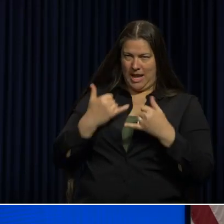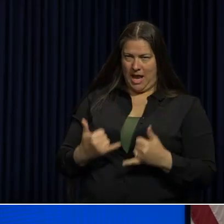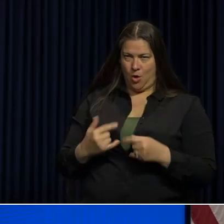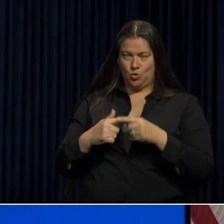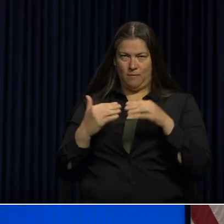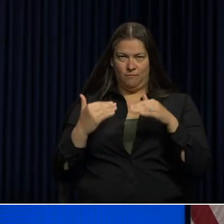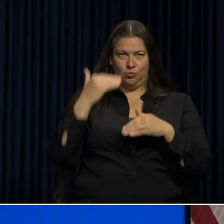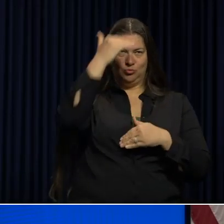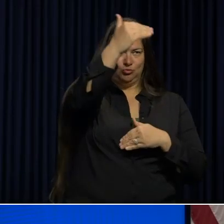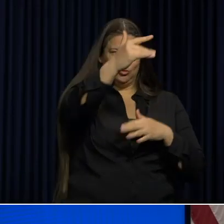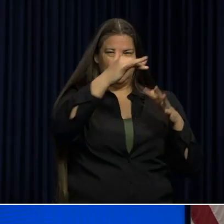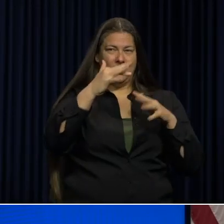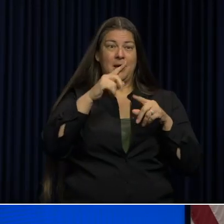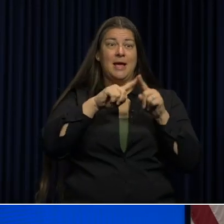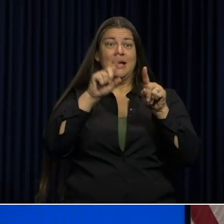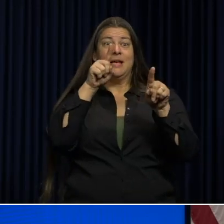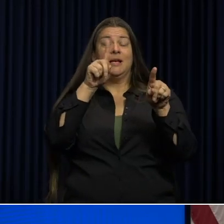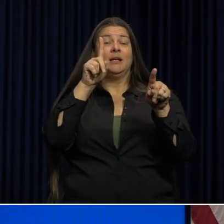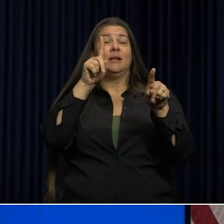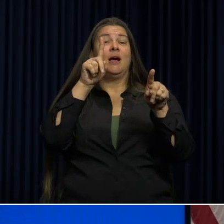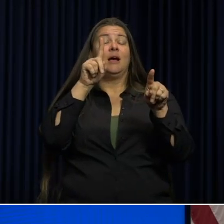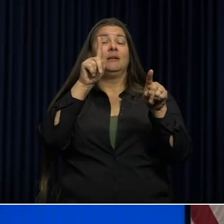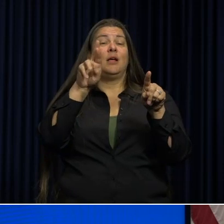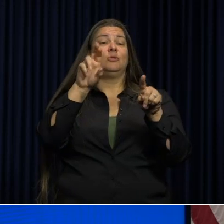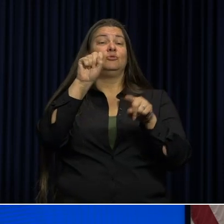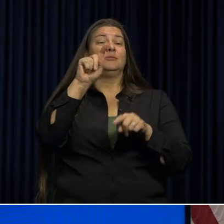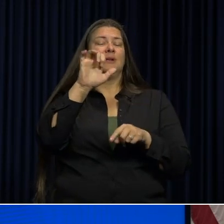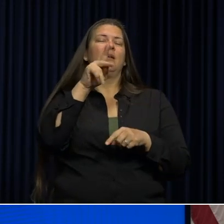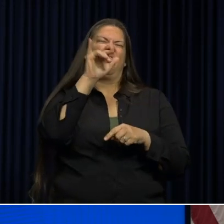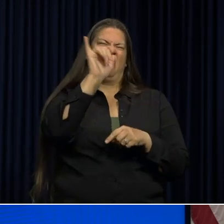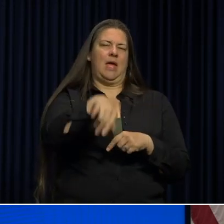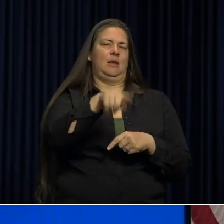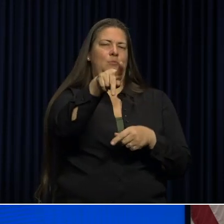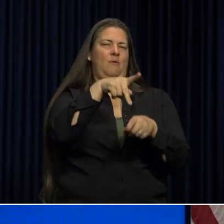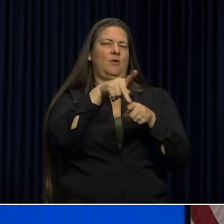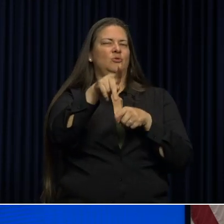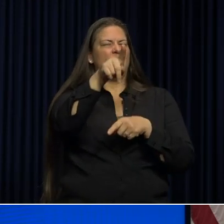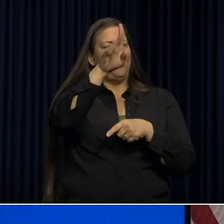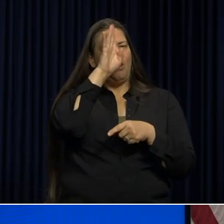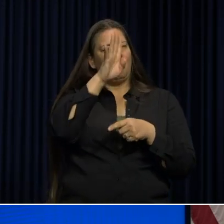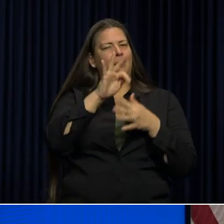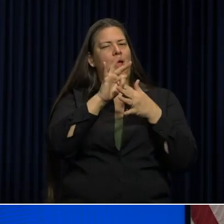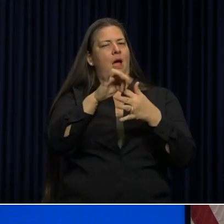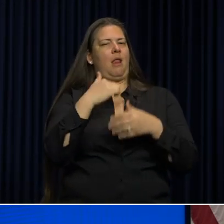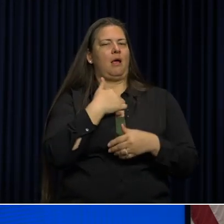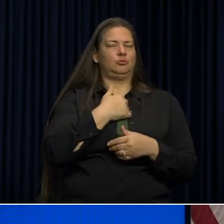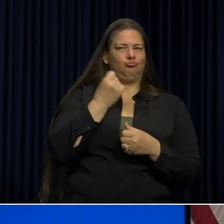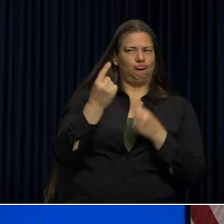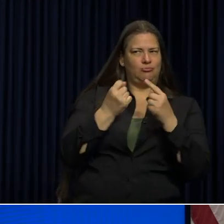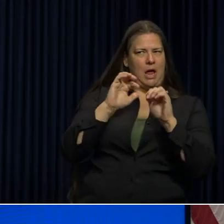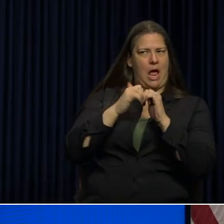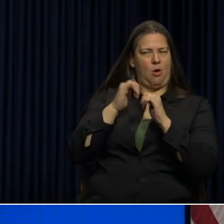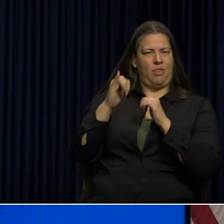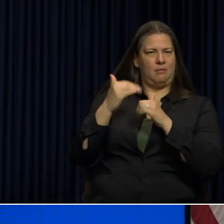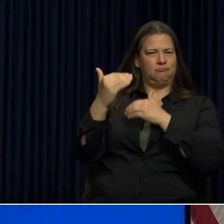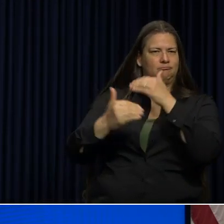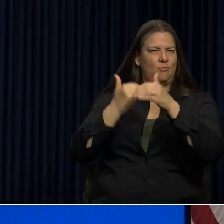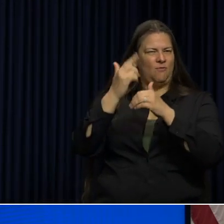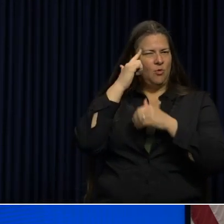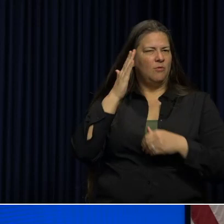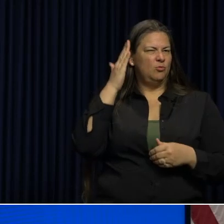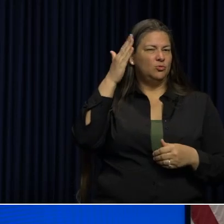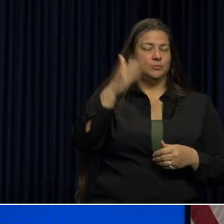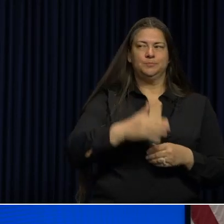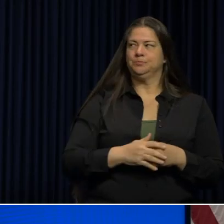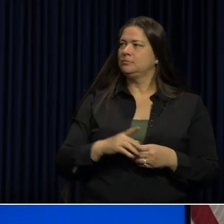Secretary Freelander to help guide us through it. At what point did the priority to give COVID-19 tests to anyone who wanted